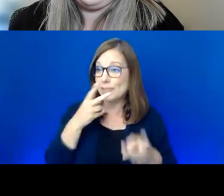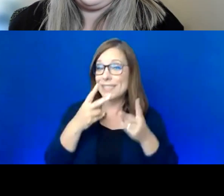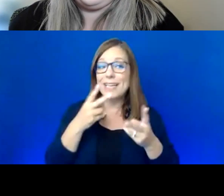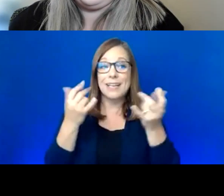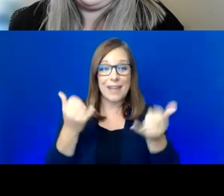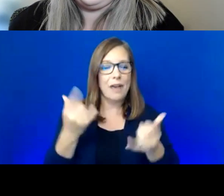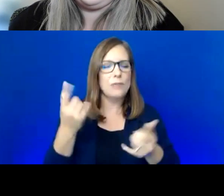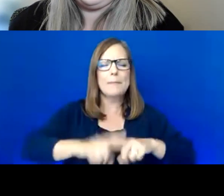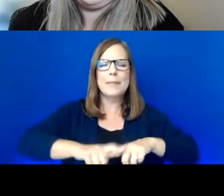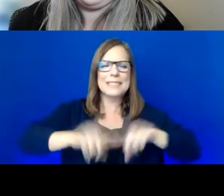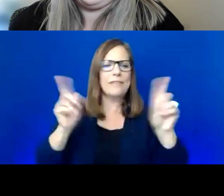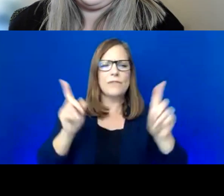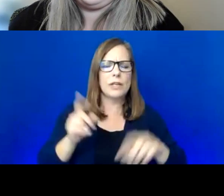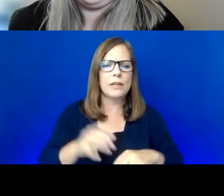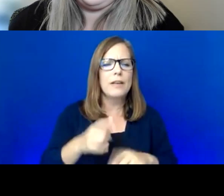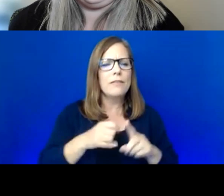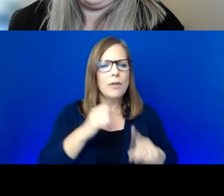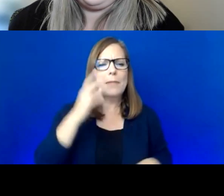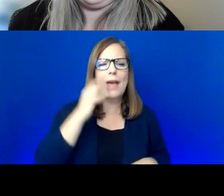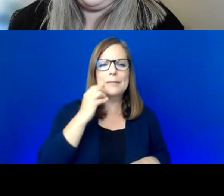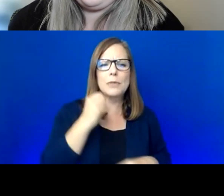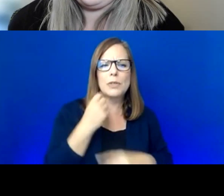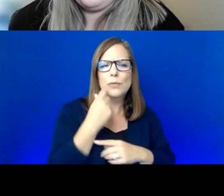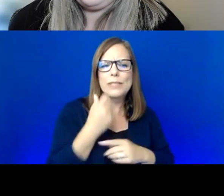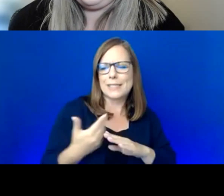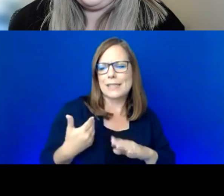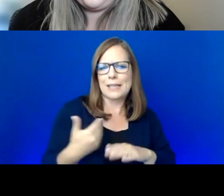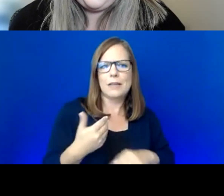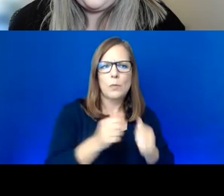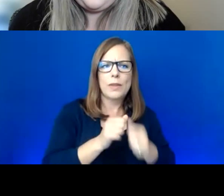the pandemic and truly build back better.